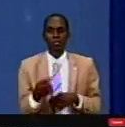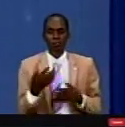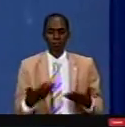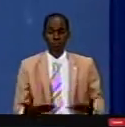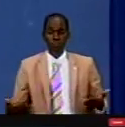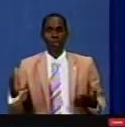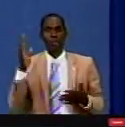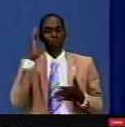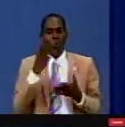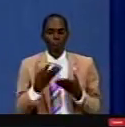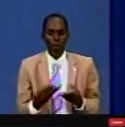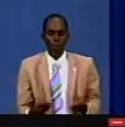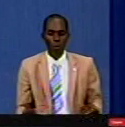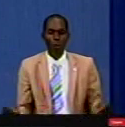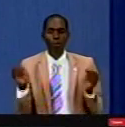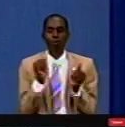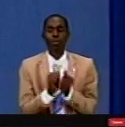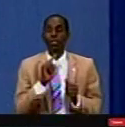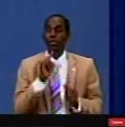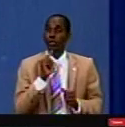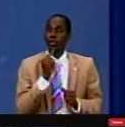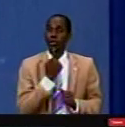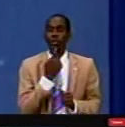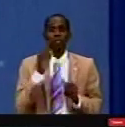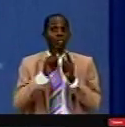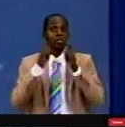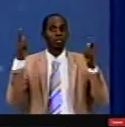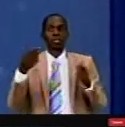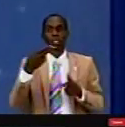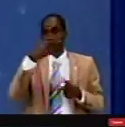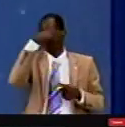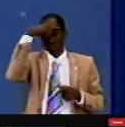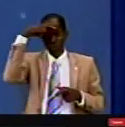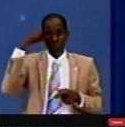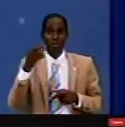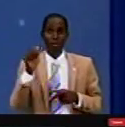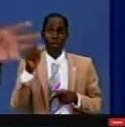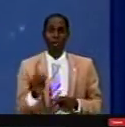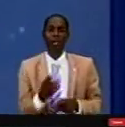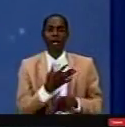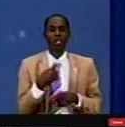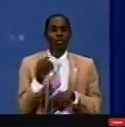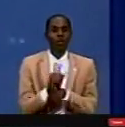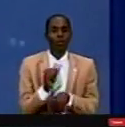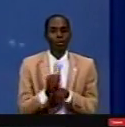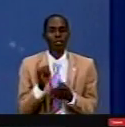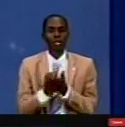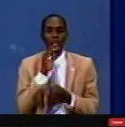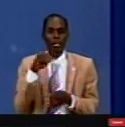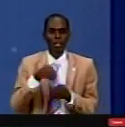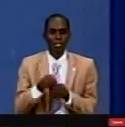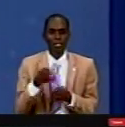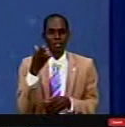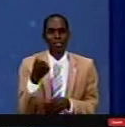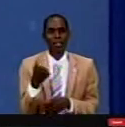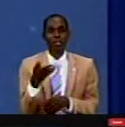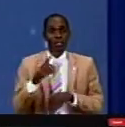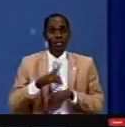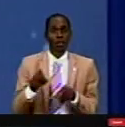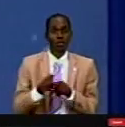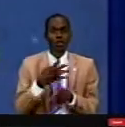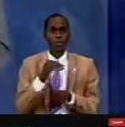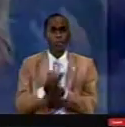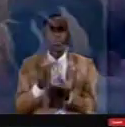Heat and the US also and the words that are very inner shall be burnt up then in verse 11